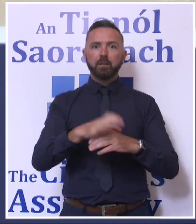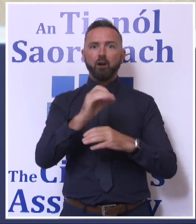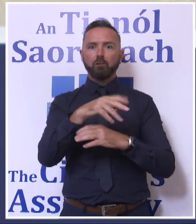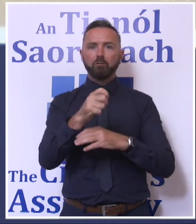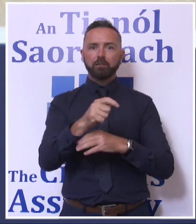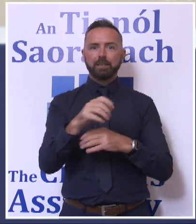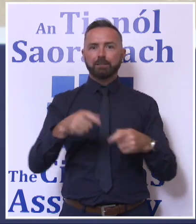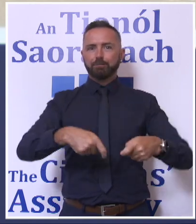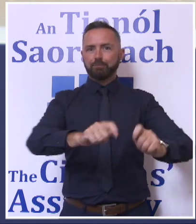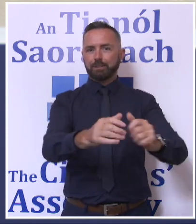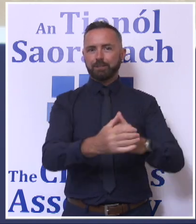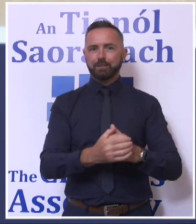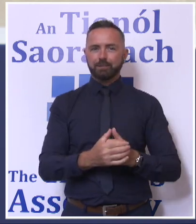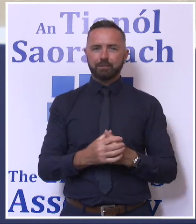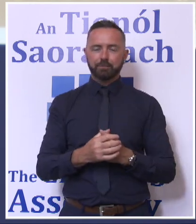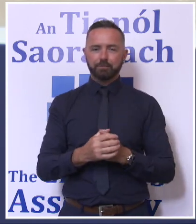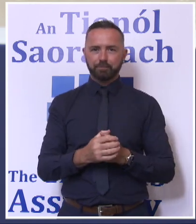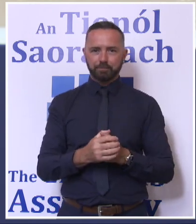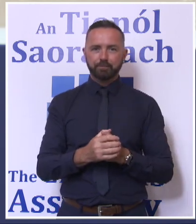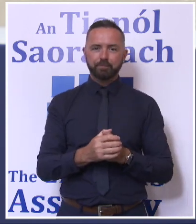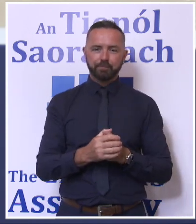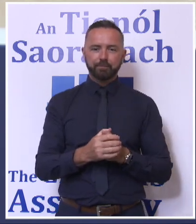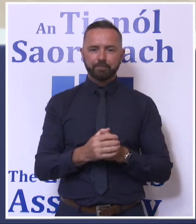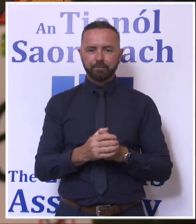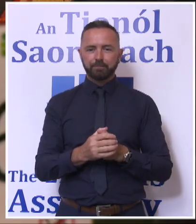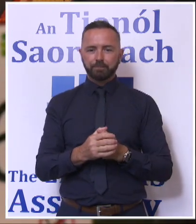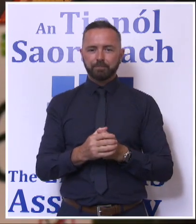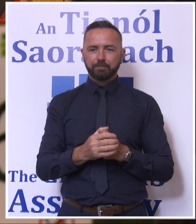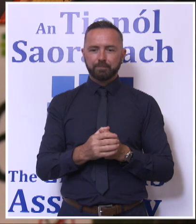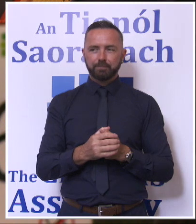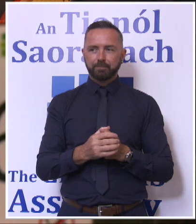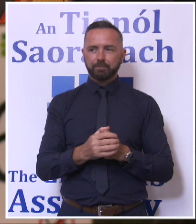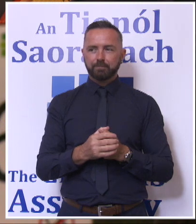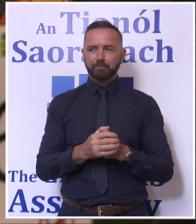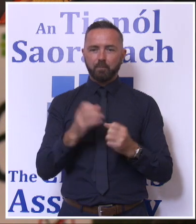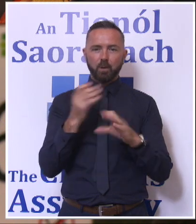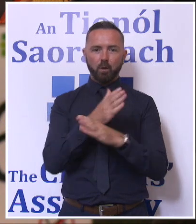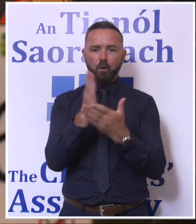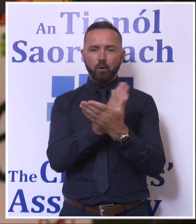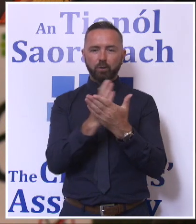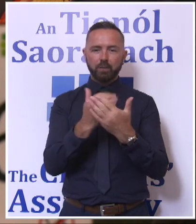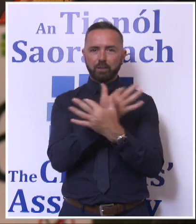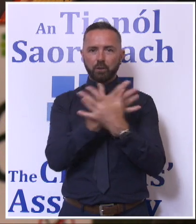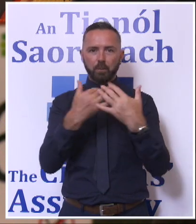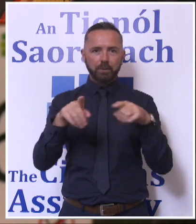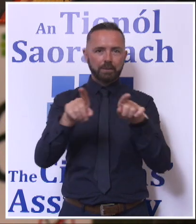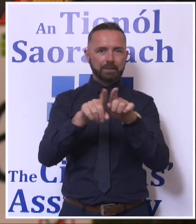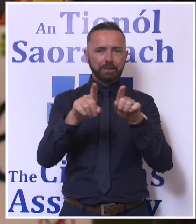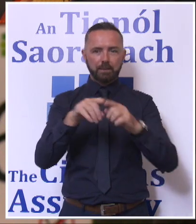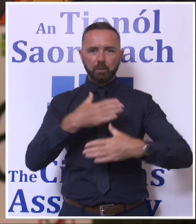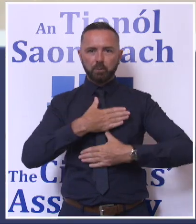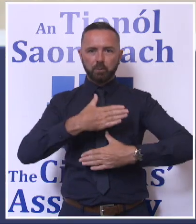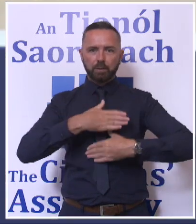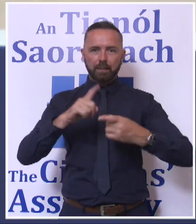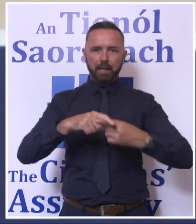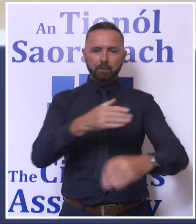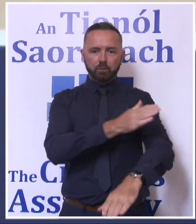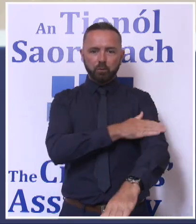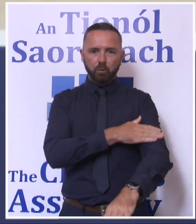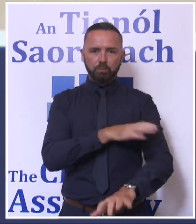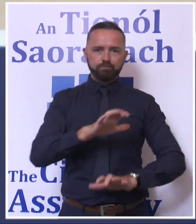We'll also invite people external to the state from Great Britain, from